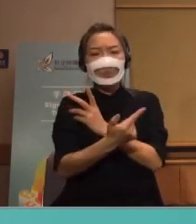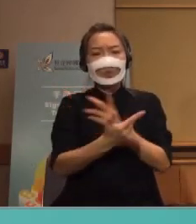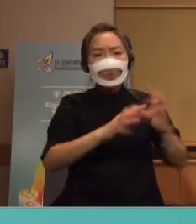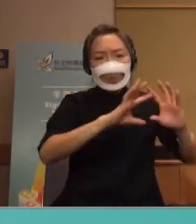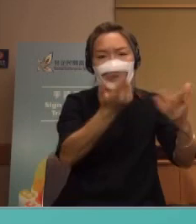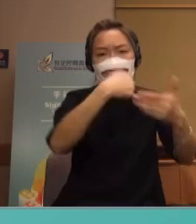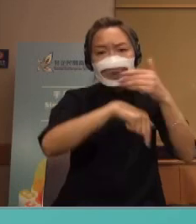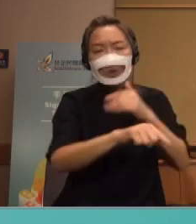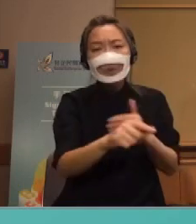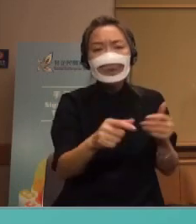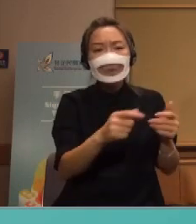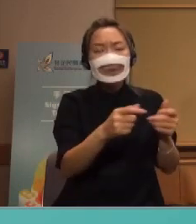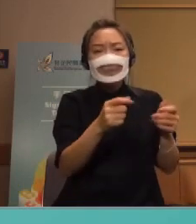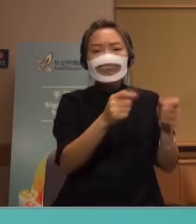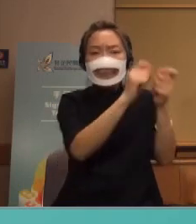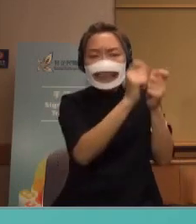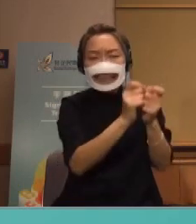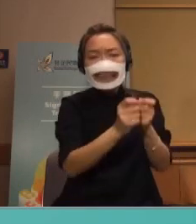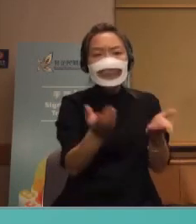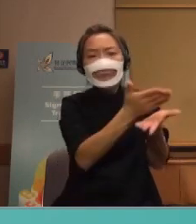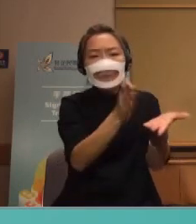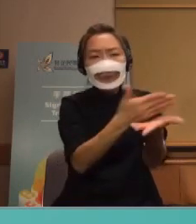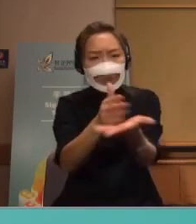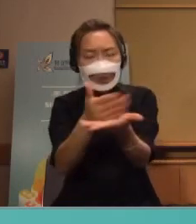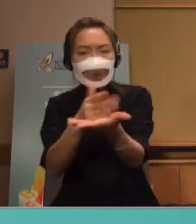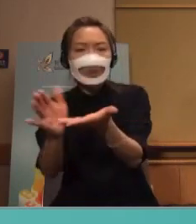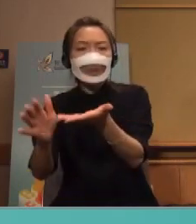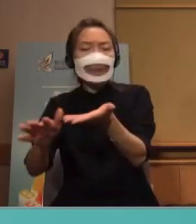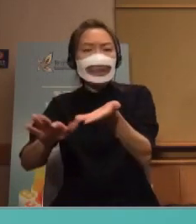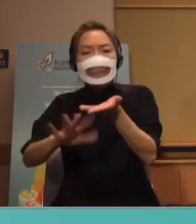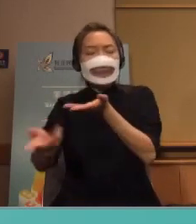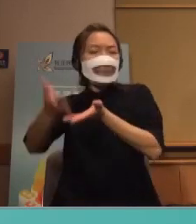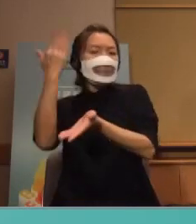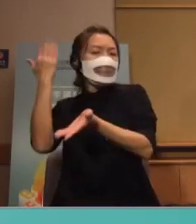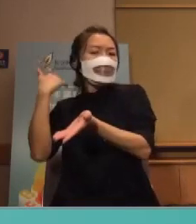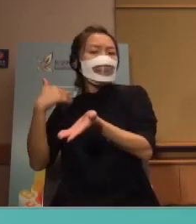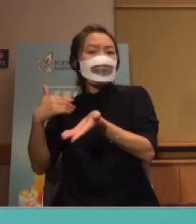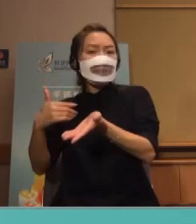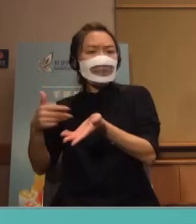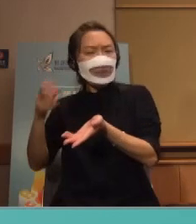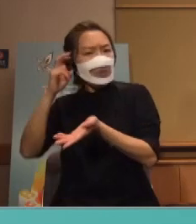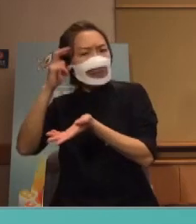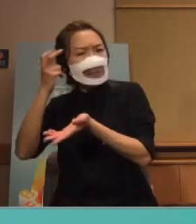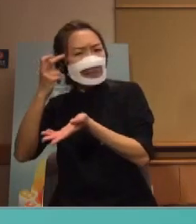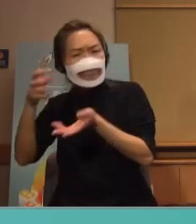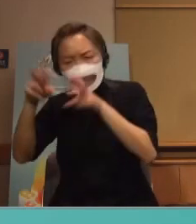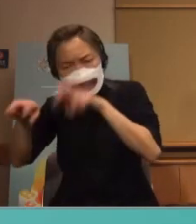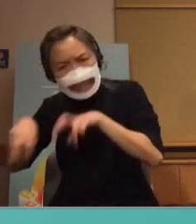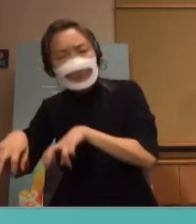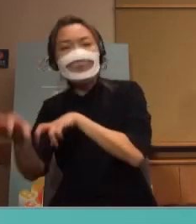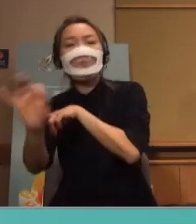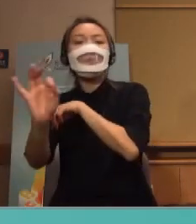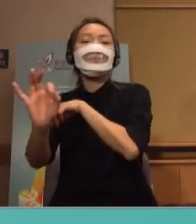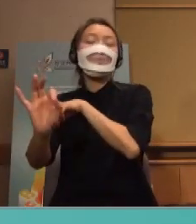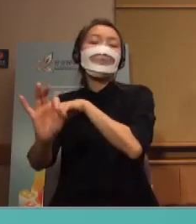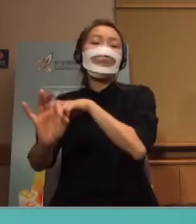like ignore. And we thought, oh, because it's not official, so it's not our thing. So now we try to tap into these channels a little bit more